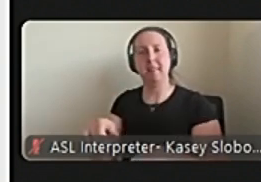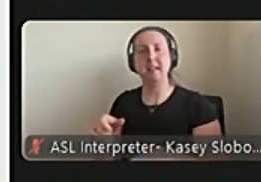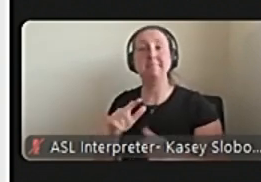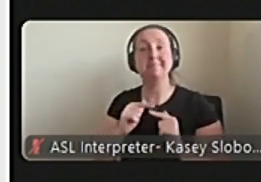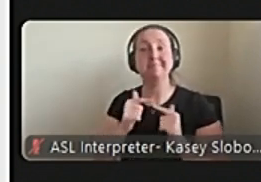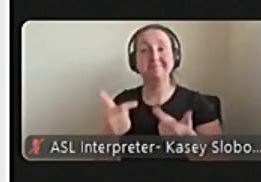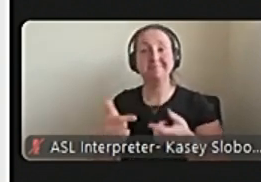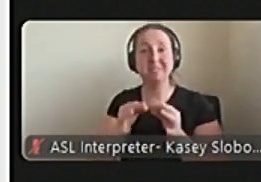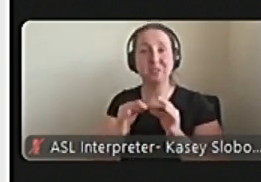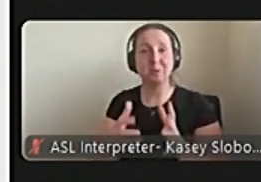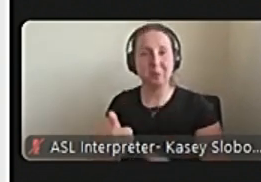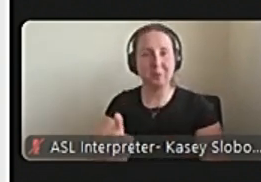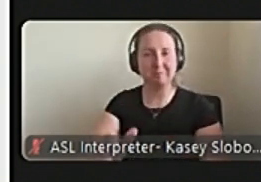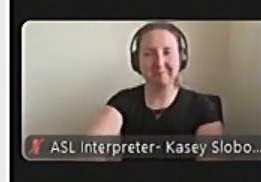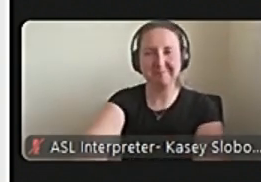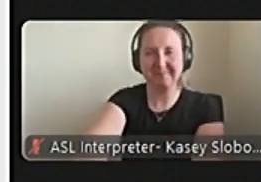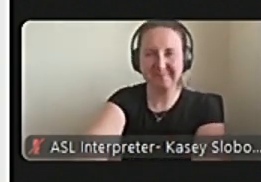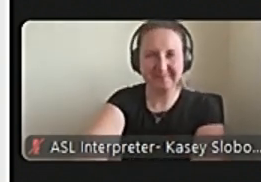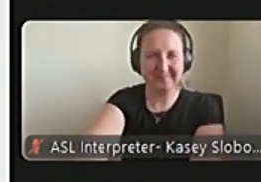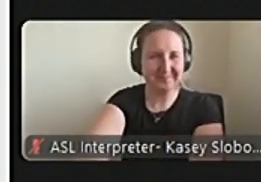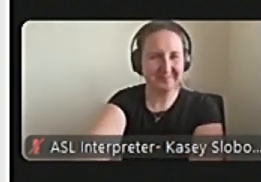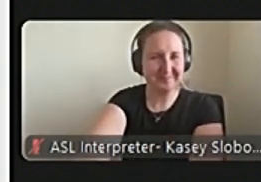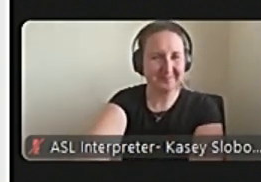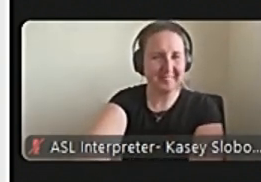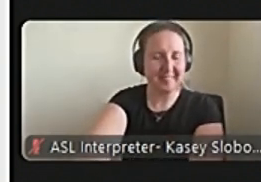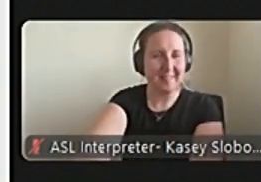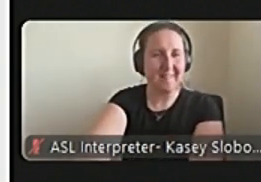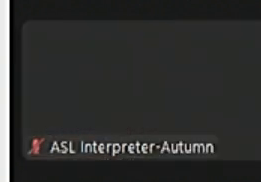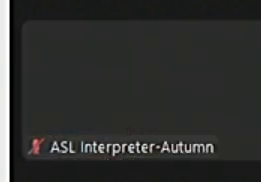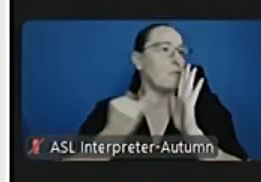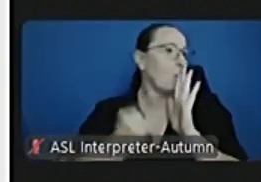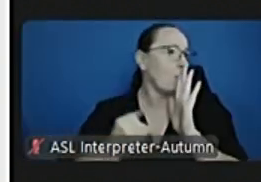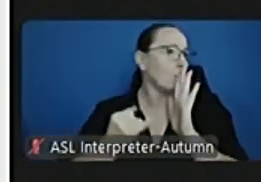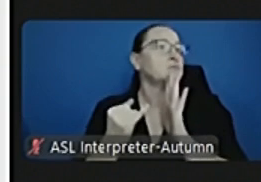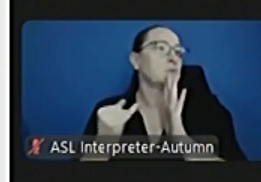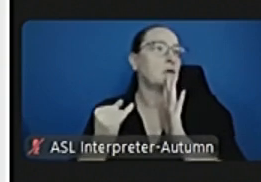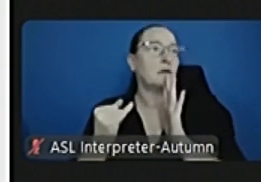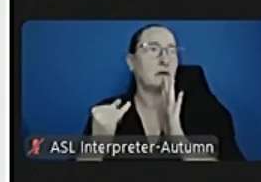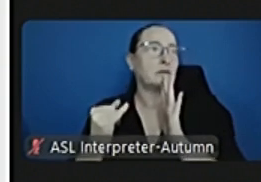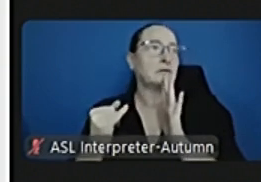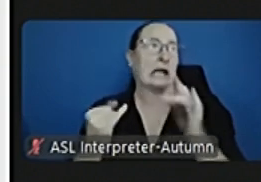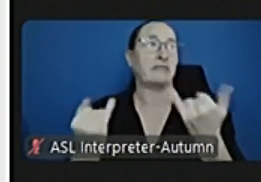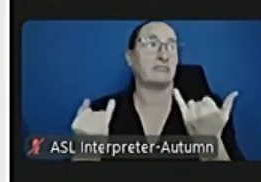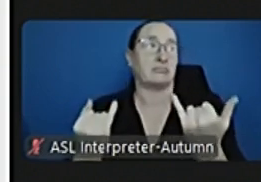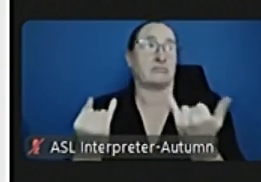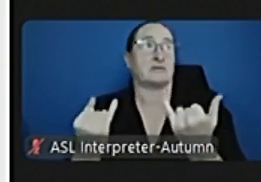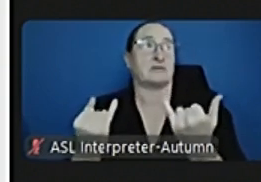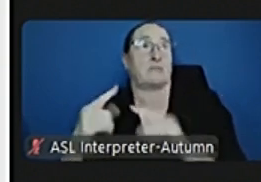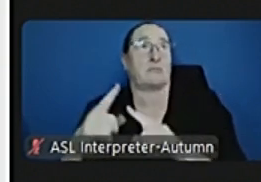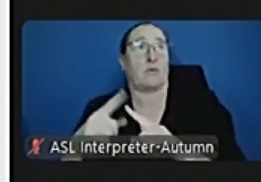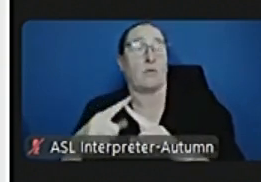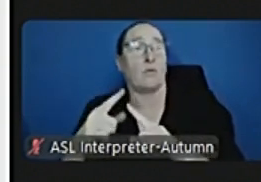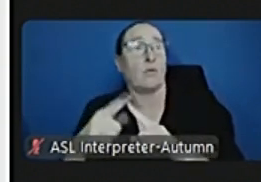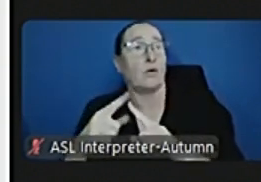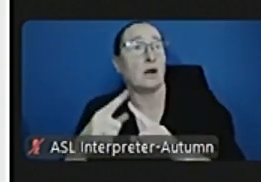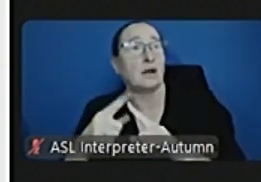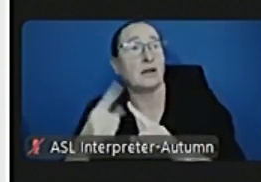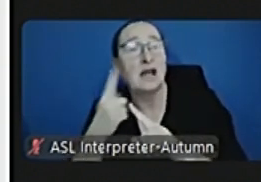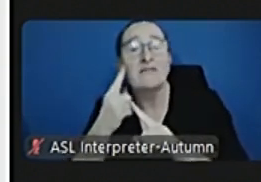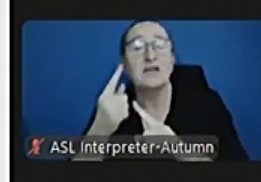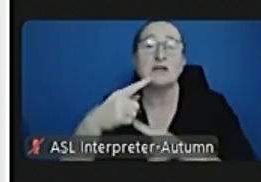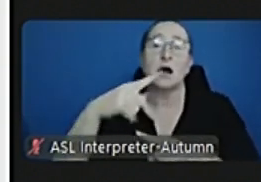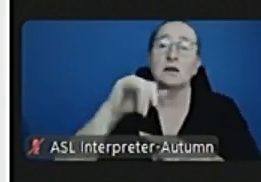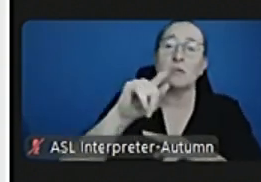of Mr. Ottmulen. It's his, at this point, if he's on palliative or